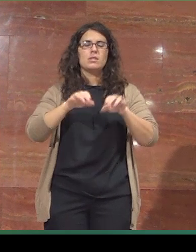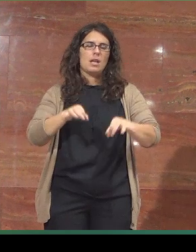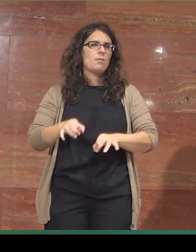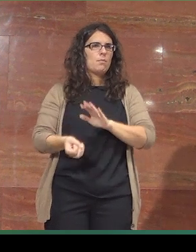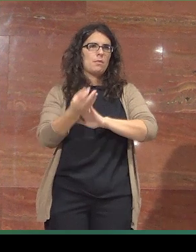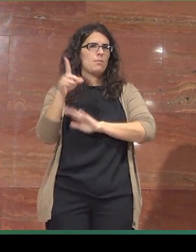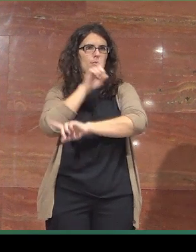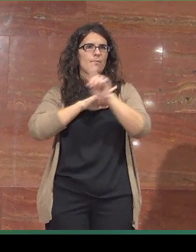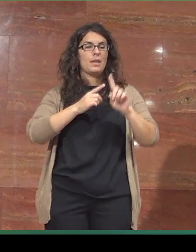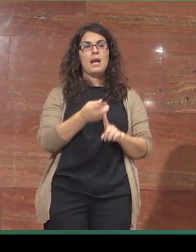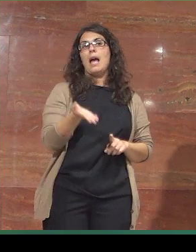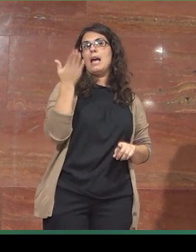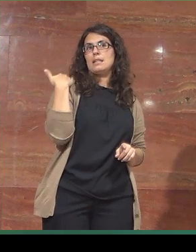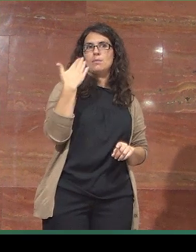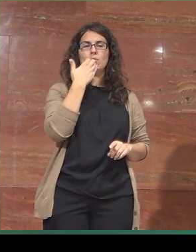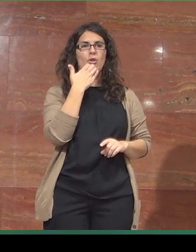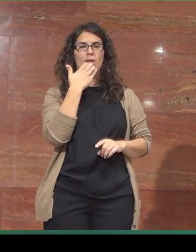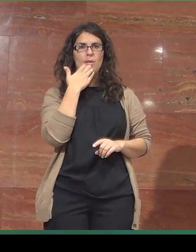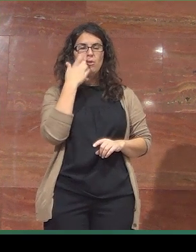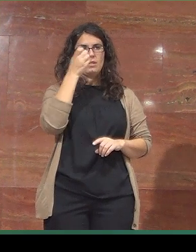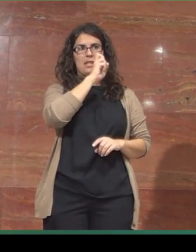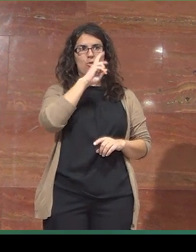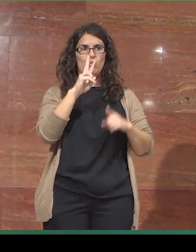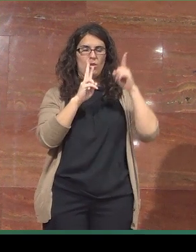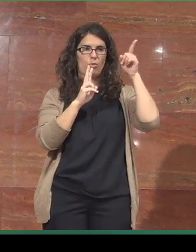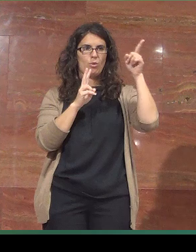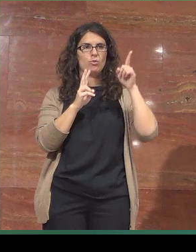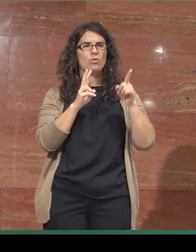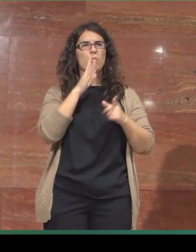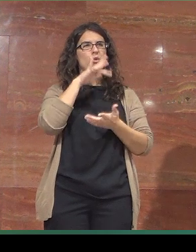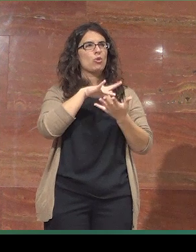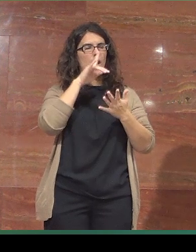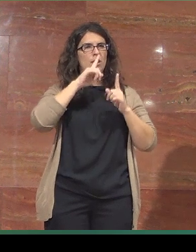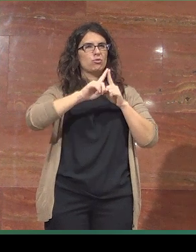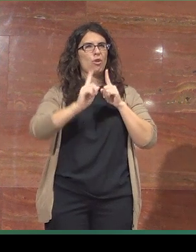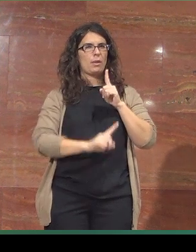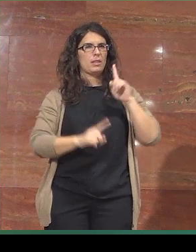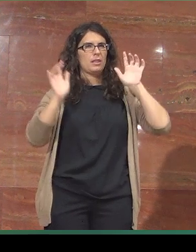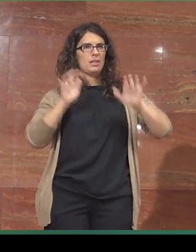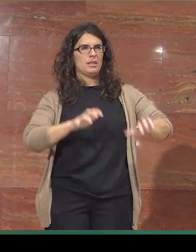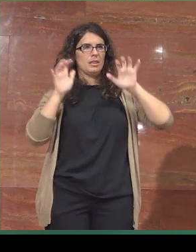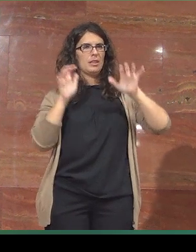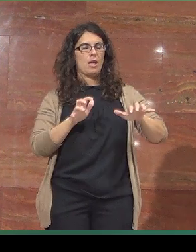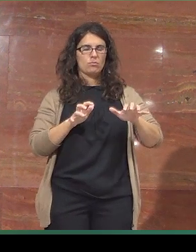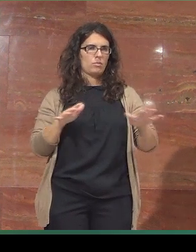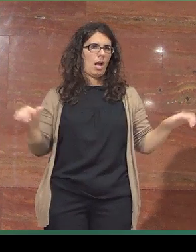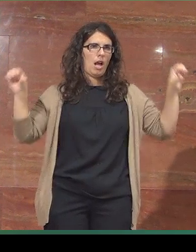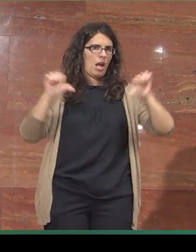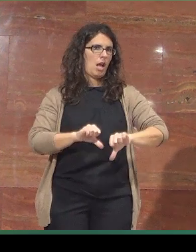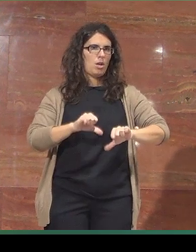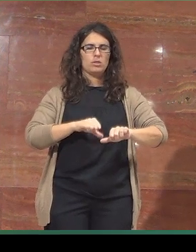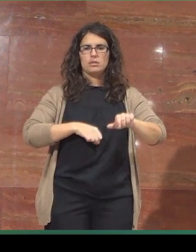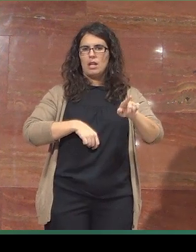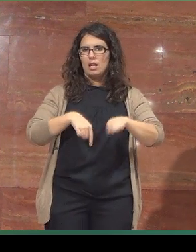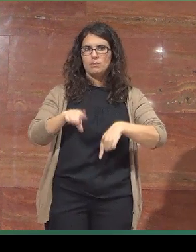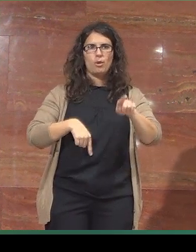flights, no train services, very few bus services, complete chaos. So for anyone with any kind of